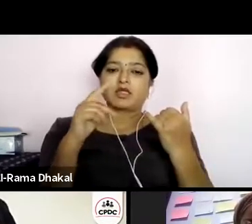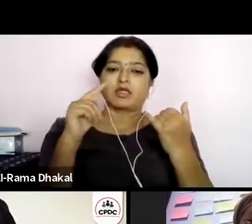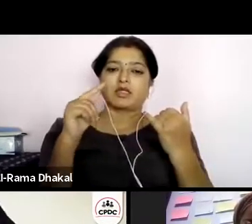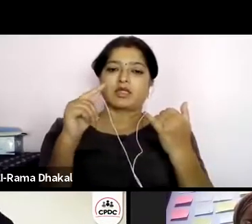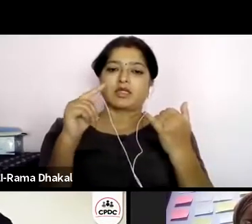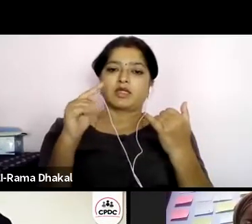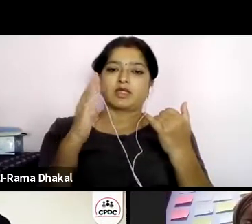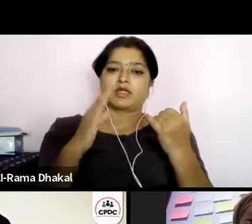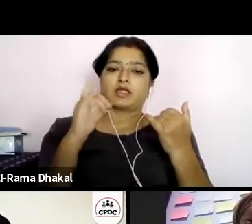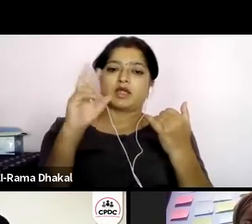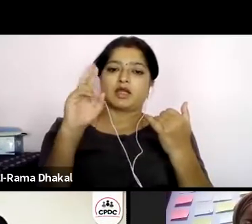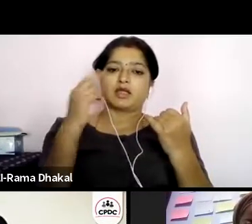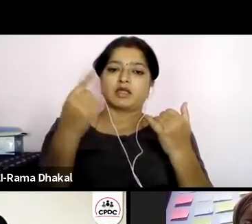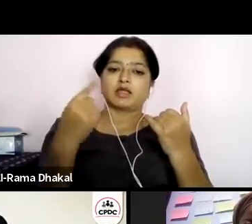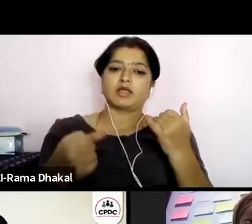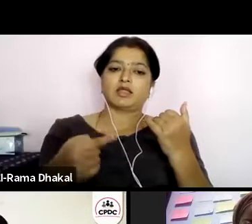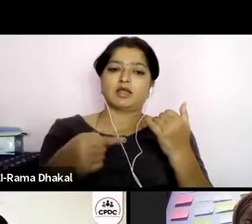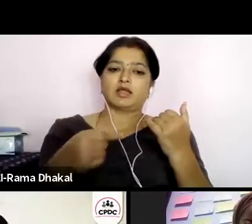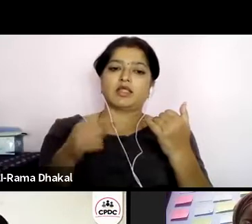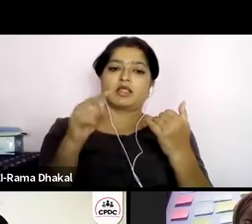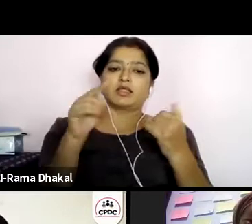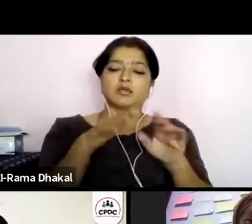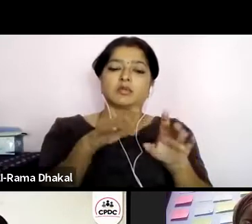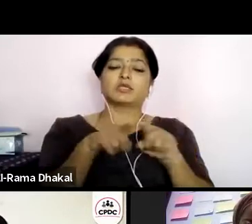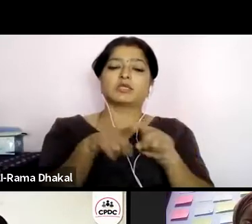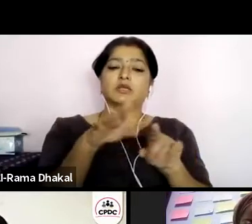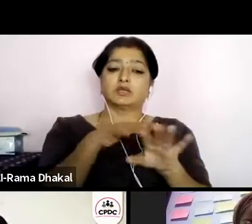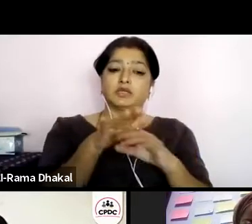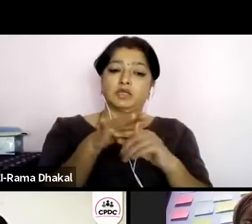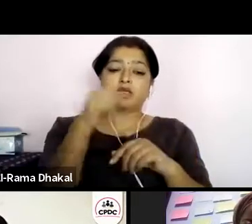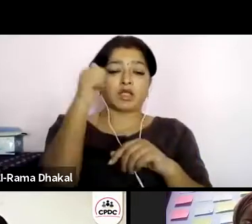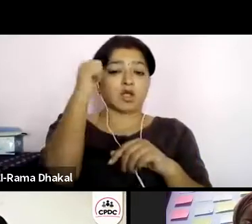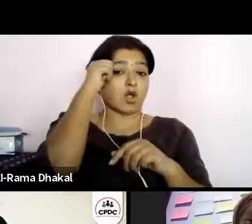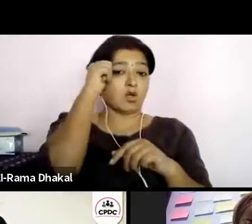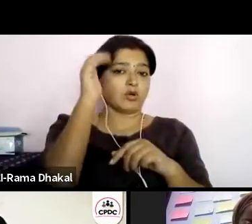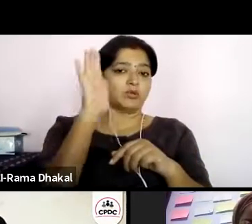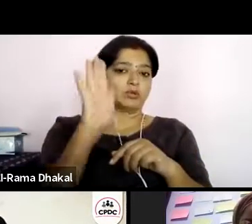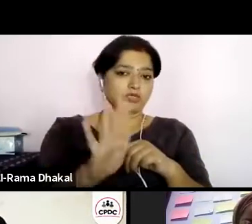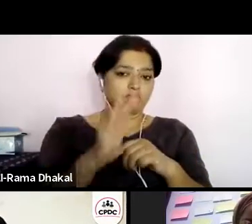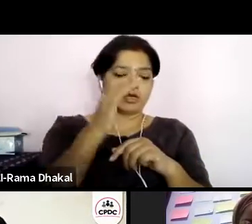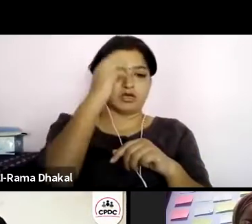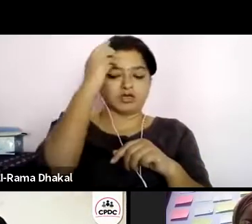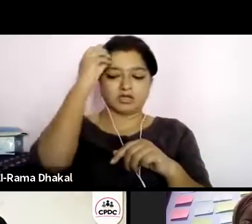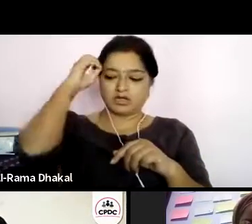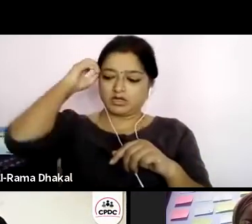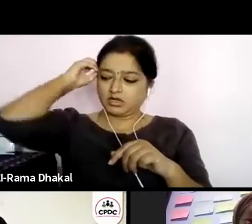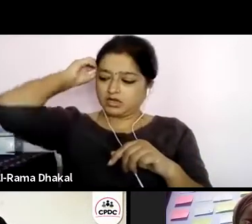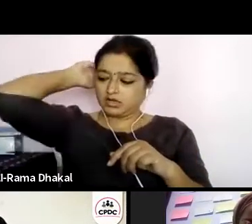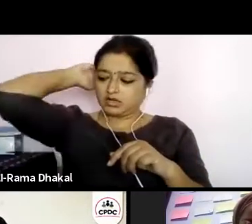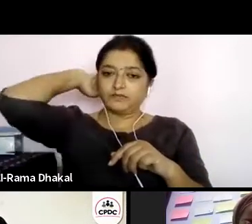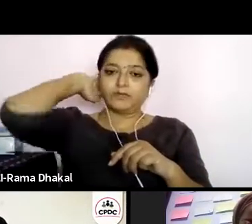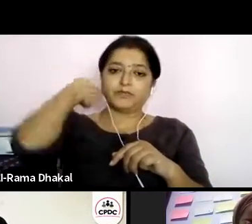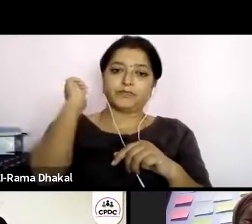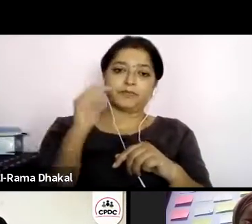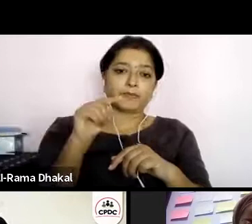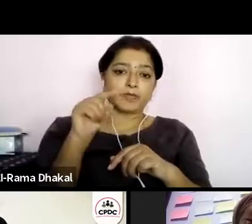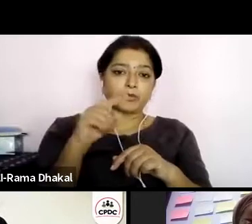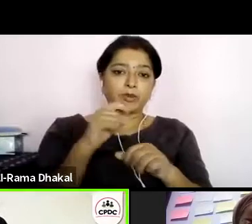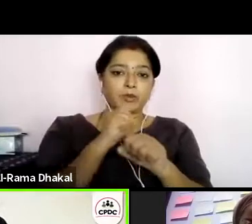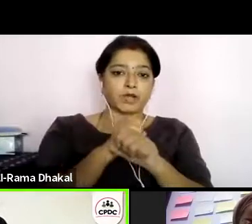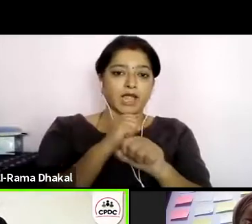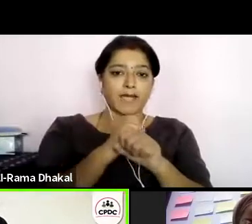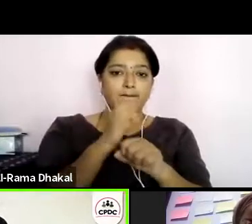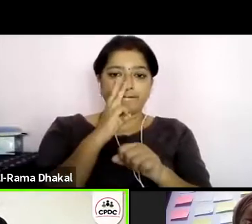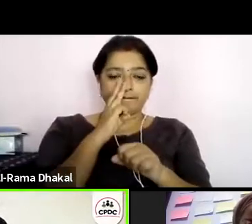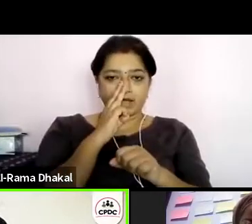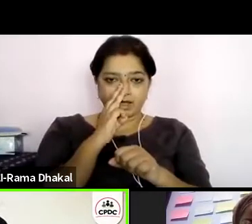on projects. But can you just speak to us about how important that has been in your work, particularly when we look at it across different